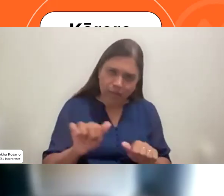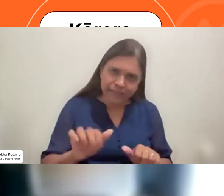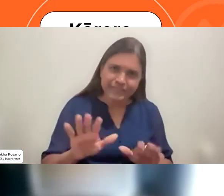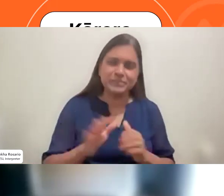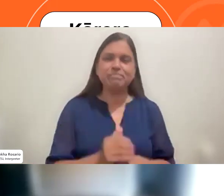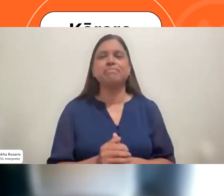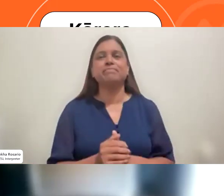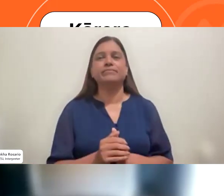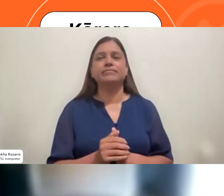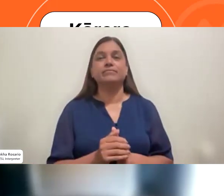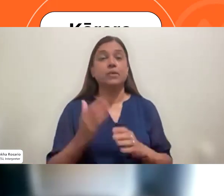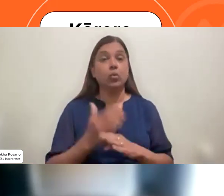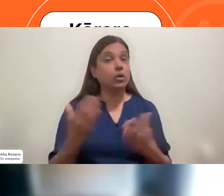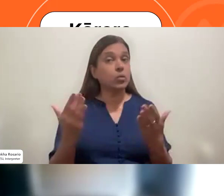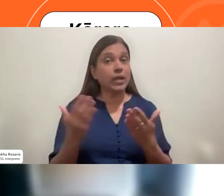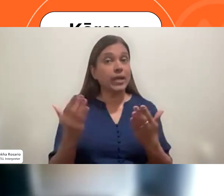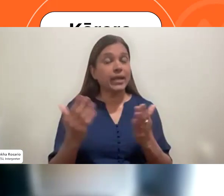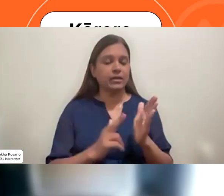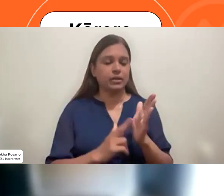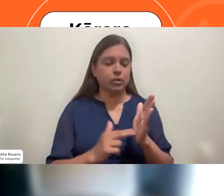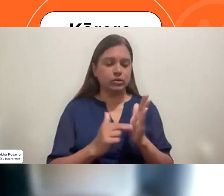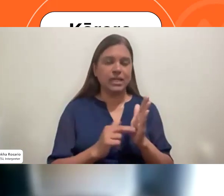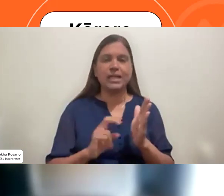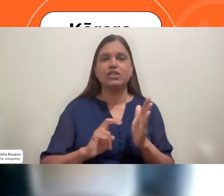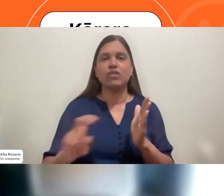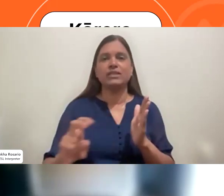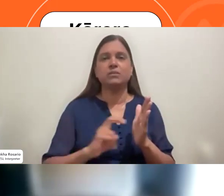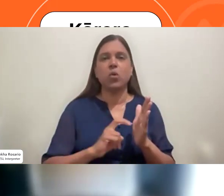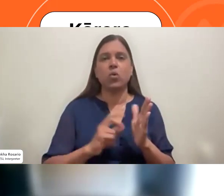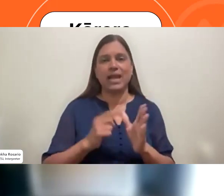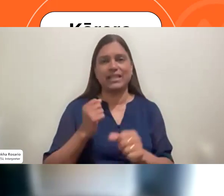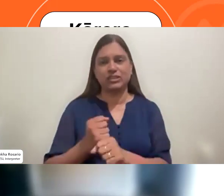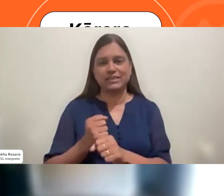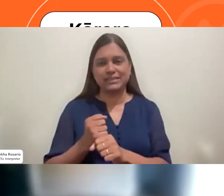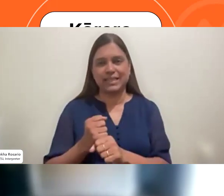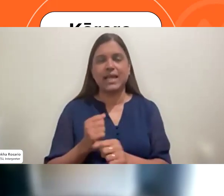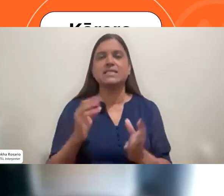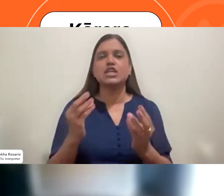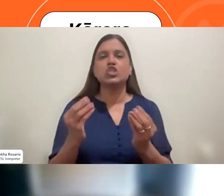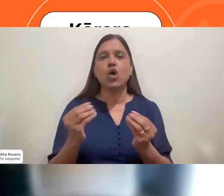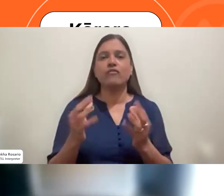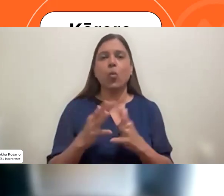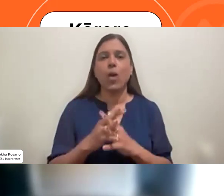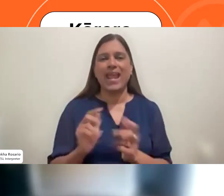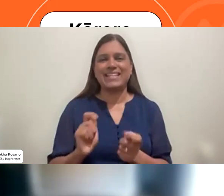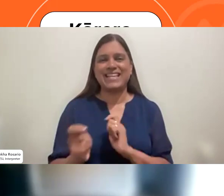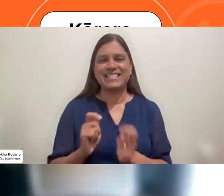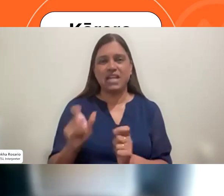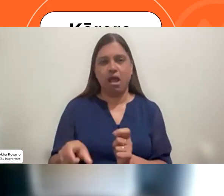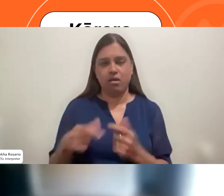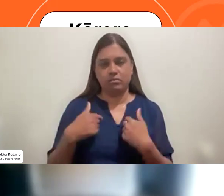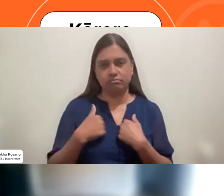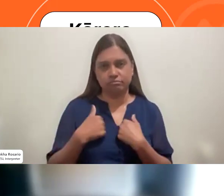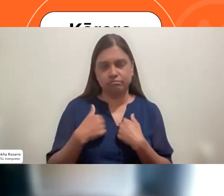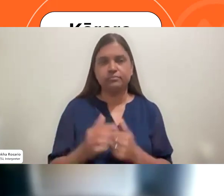New Zealand Transport Agency Wakakotahi as a software tester. So my perspective is as